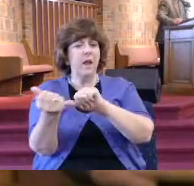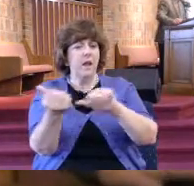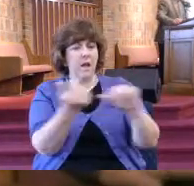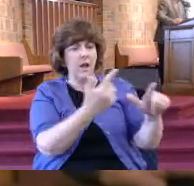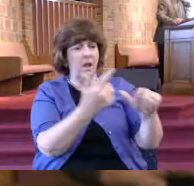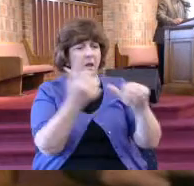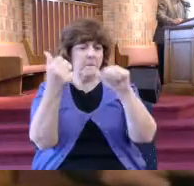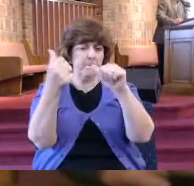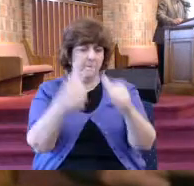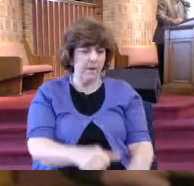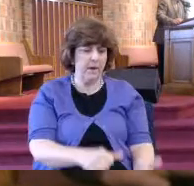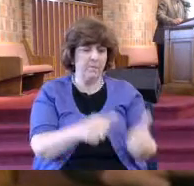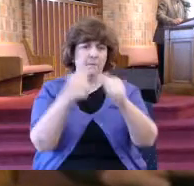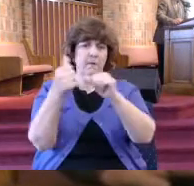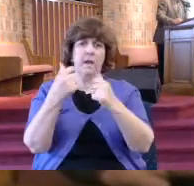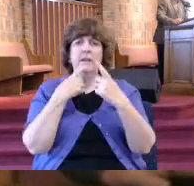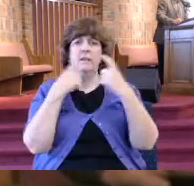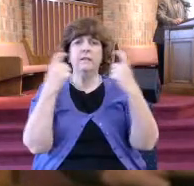baptized for the remission of sins.